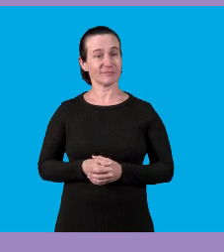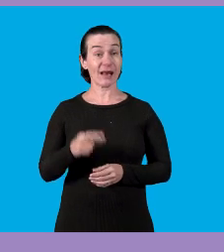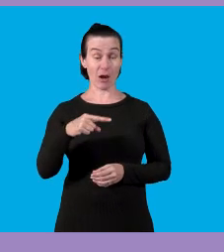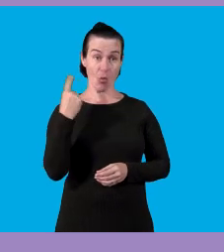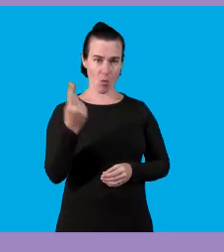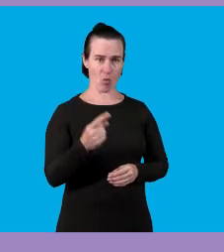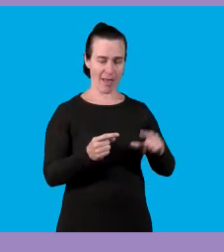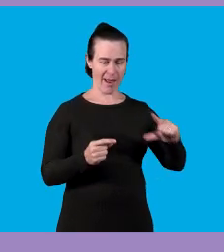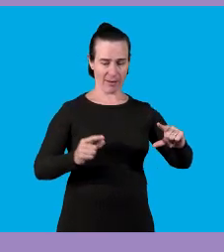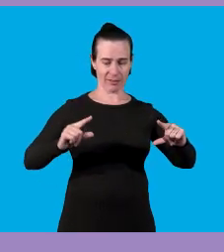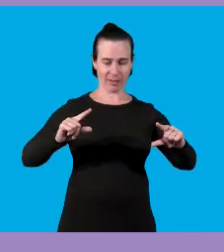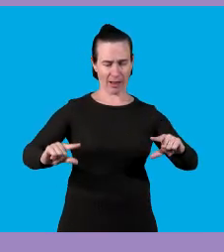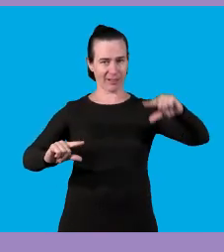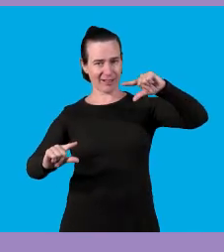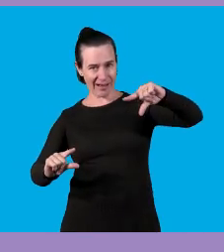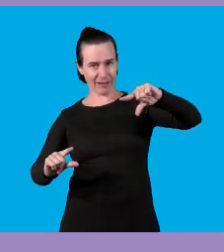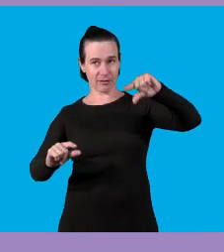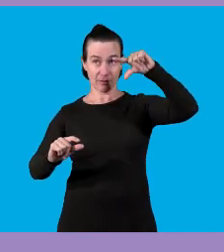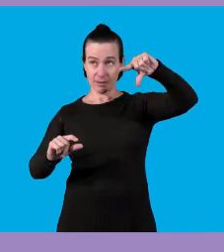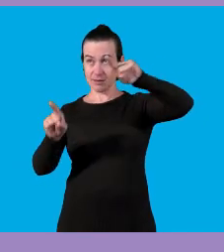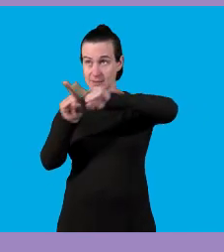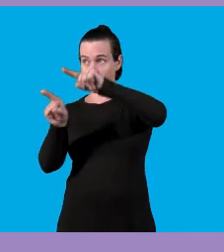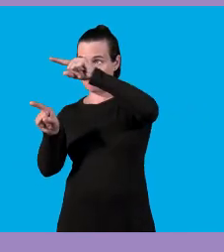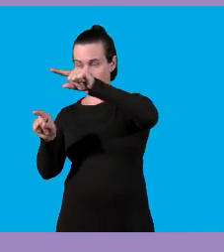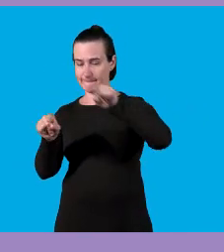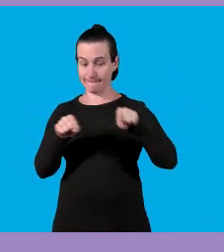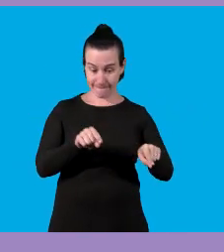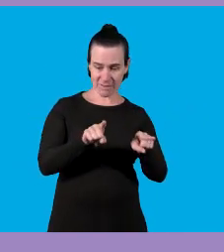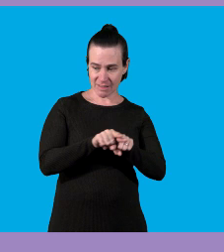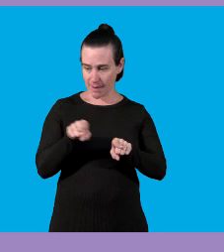angles, we are then able to say, therefore,